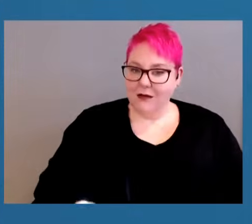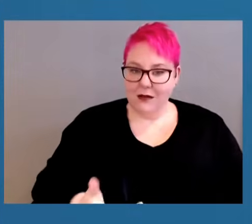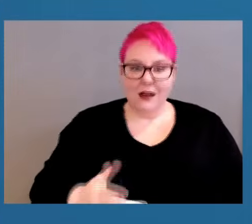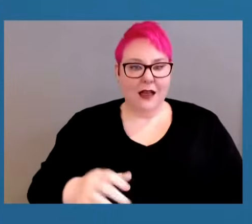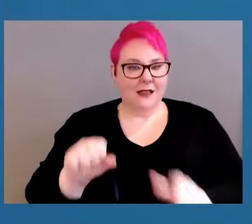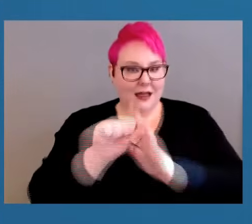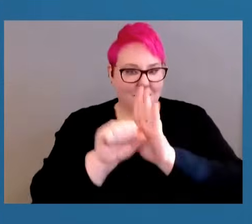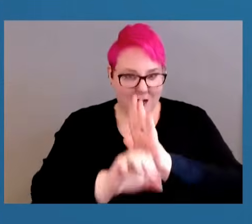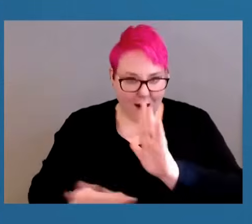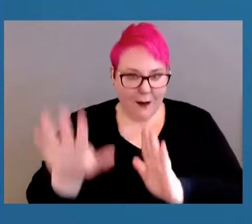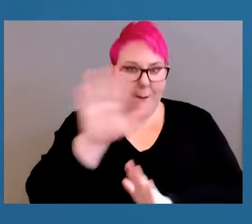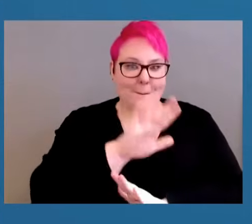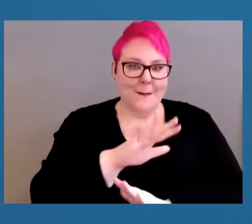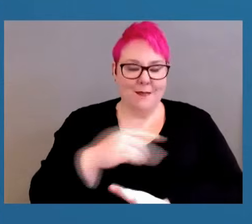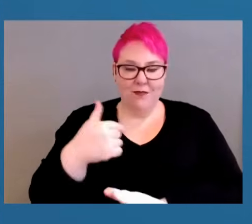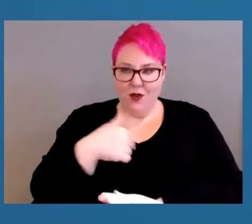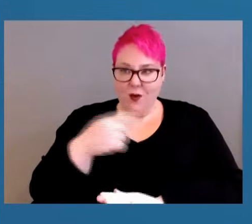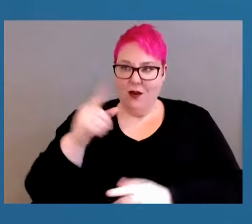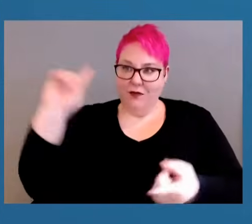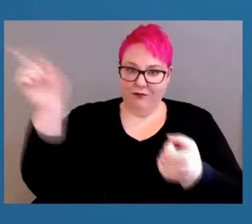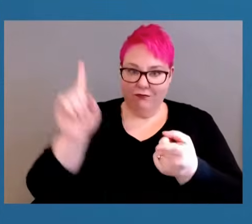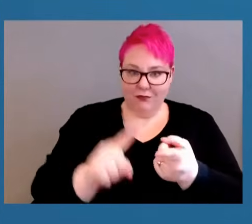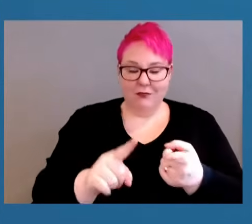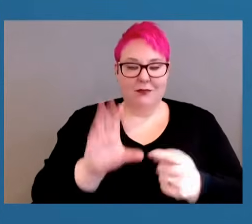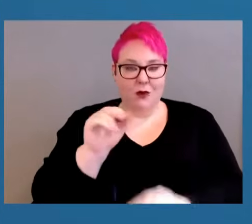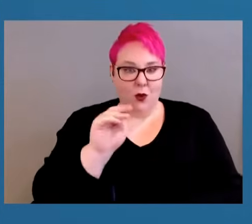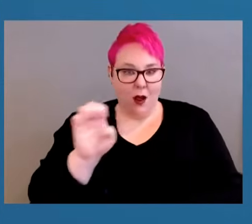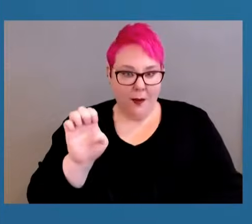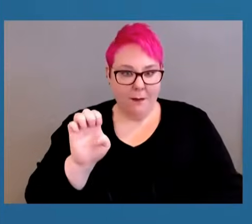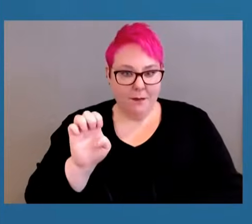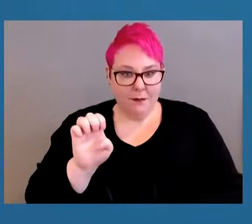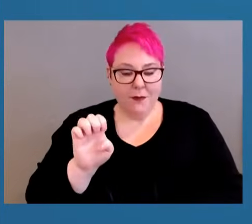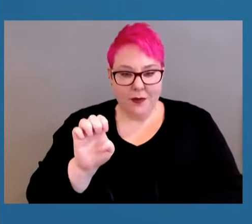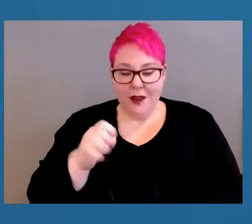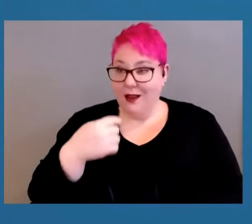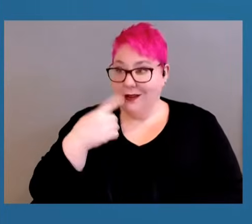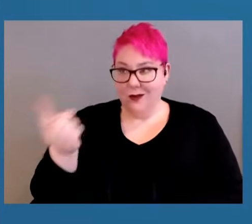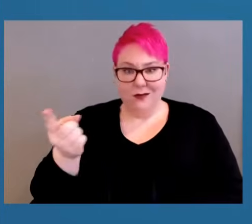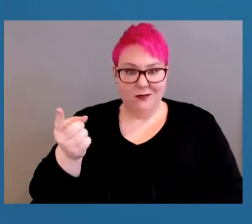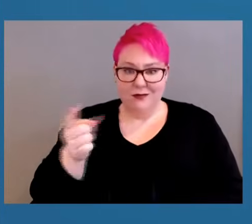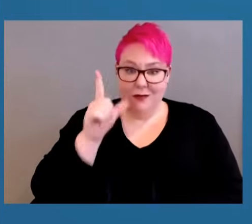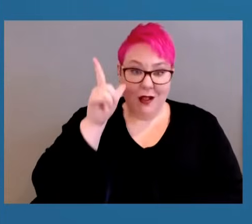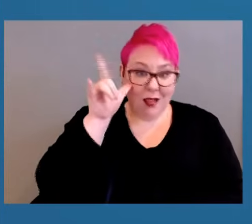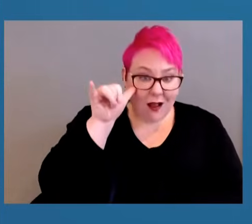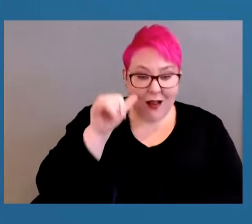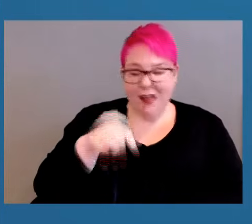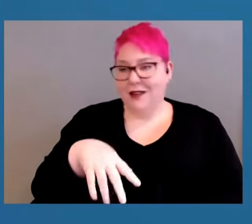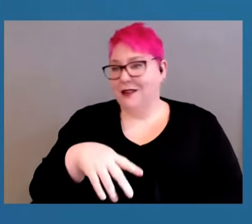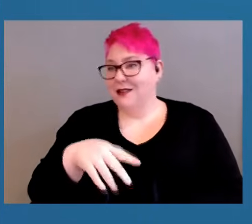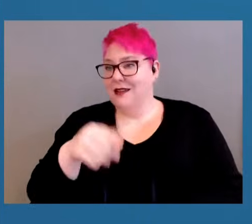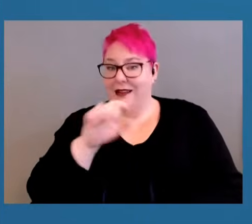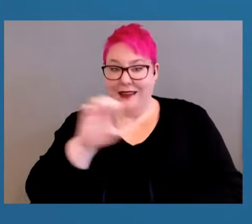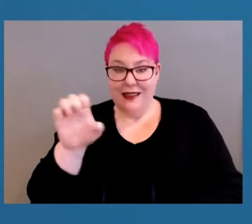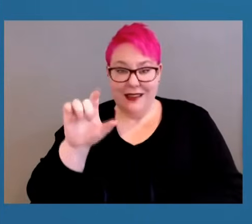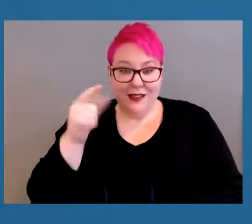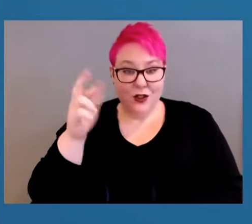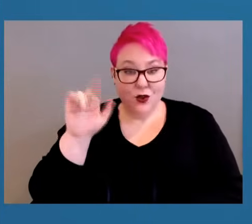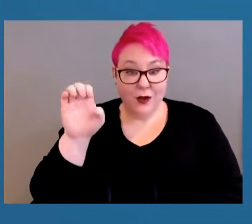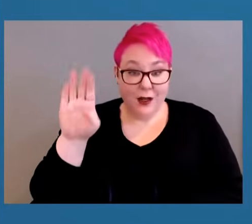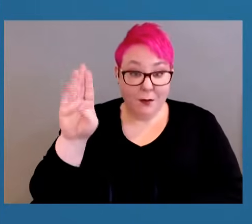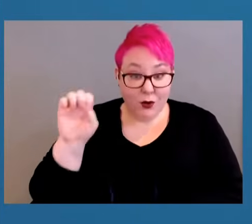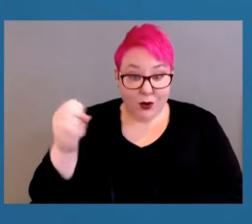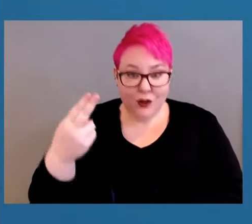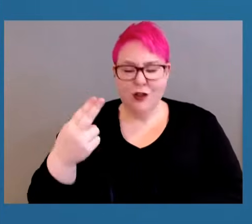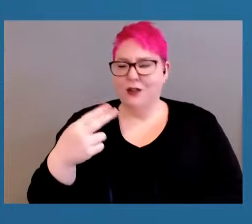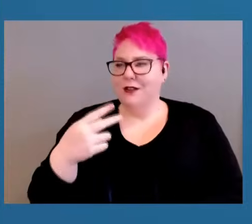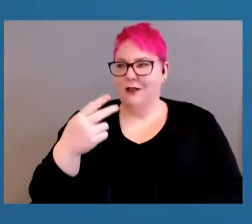that we've driven down crime. That's what I was talking about from Long Island to East Greenbush yesterday or 2 days ago